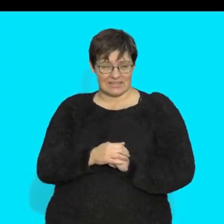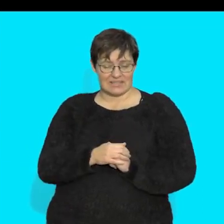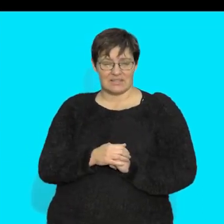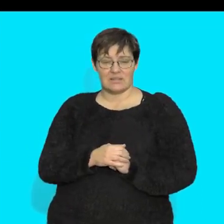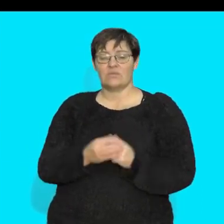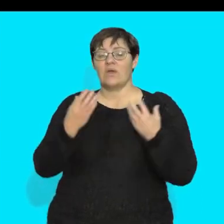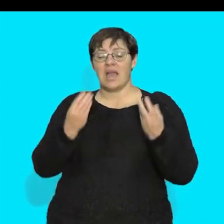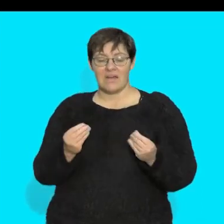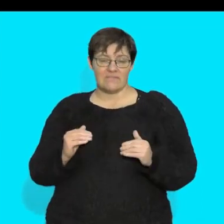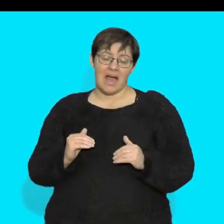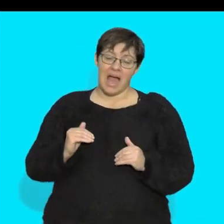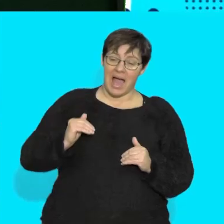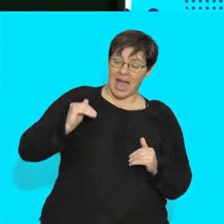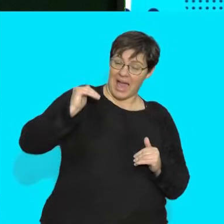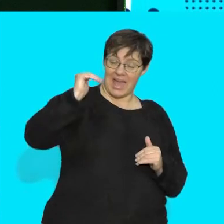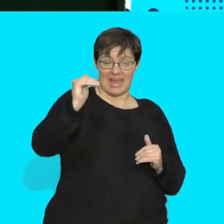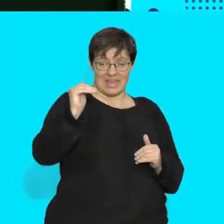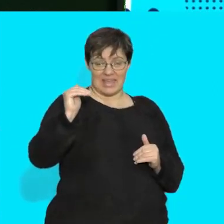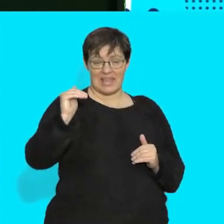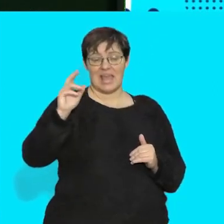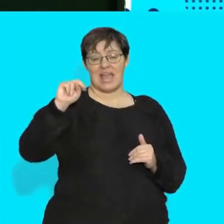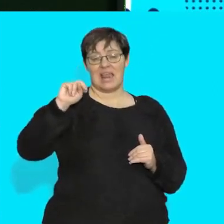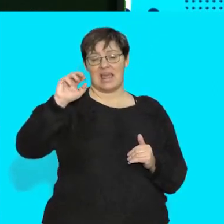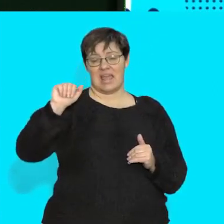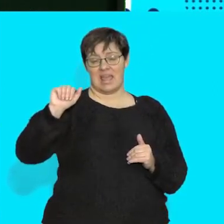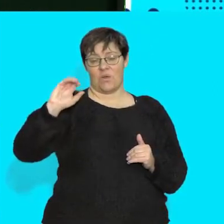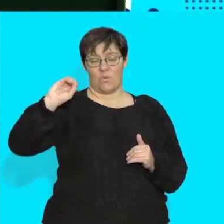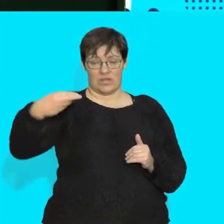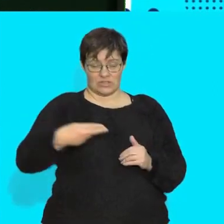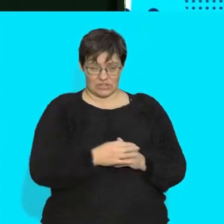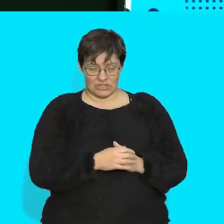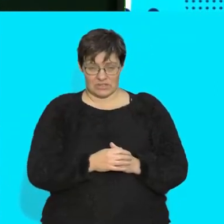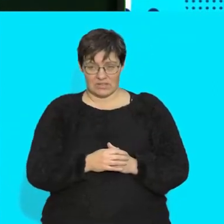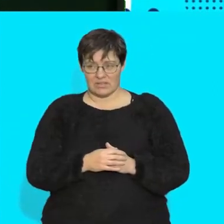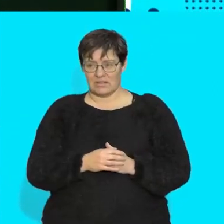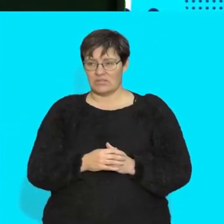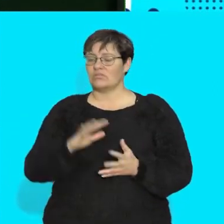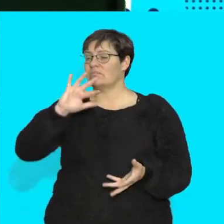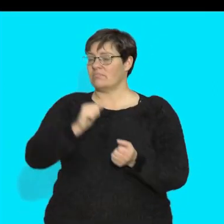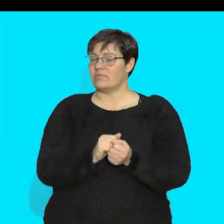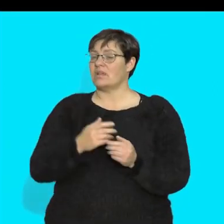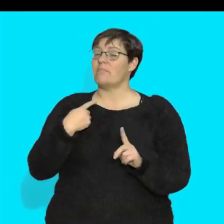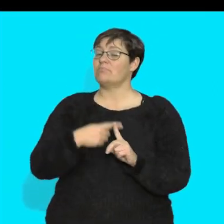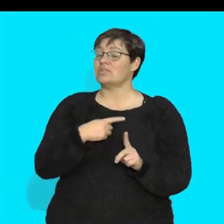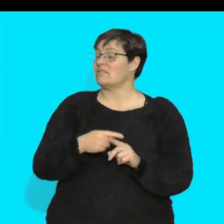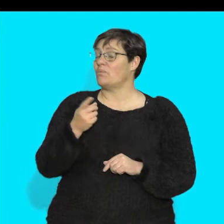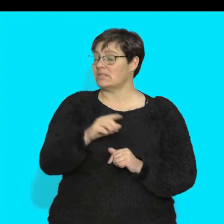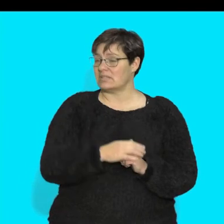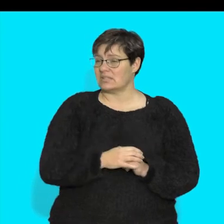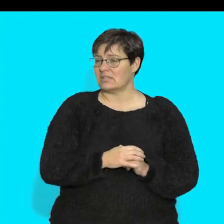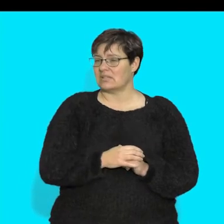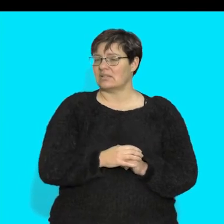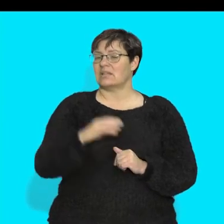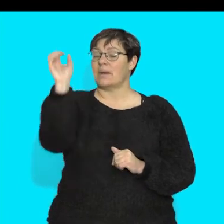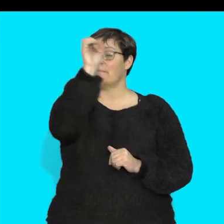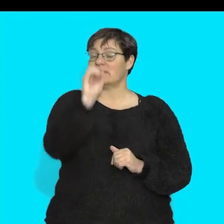getting a higher concentration of sodium hydroxide. So just to wrap quickly, the advantages of here, the